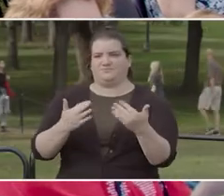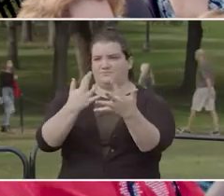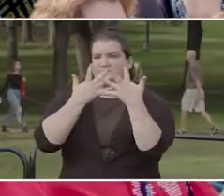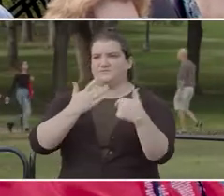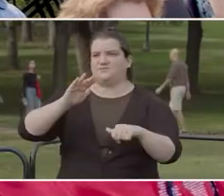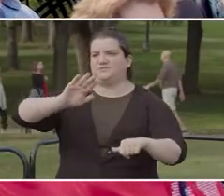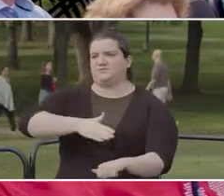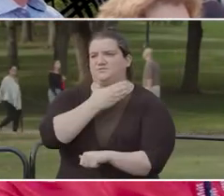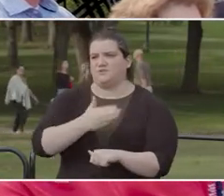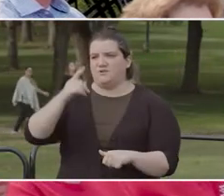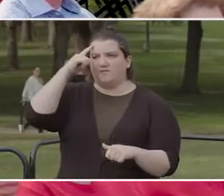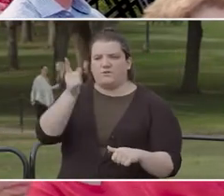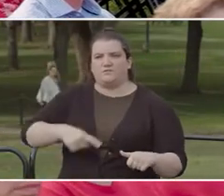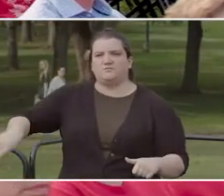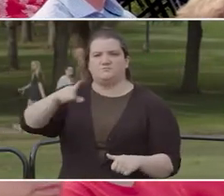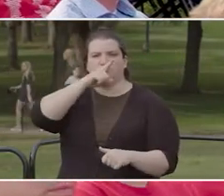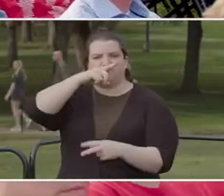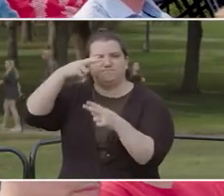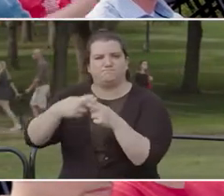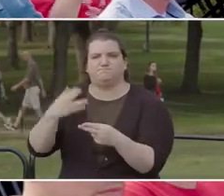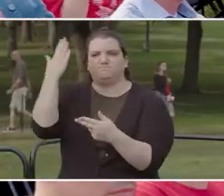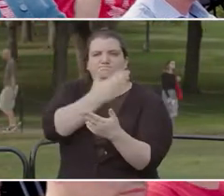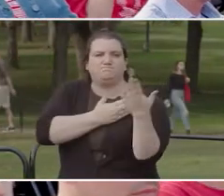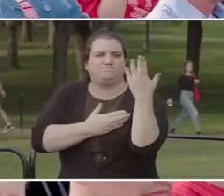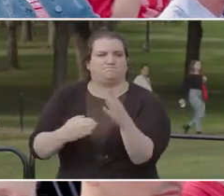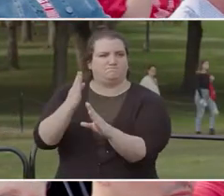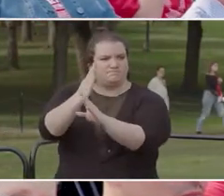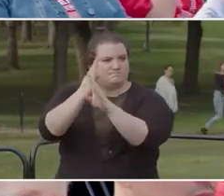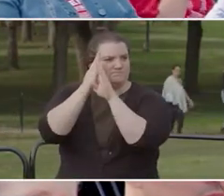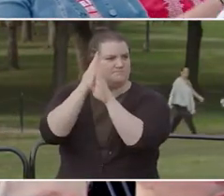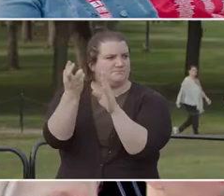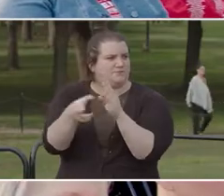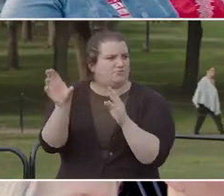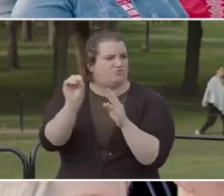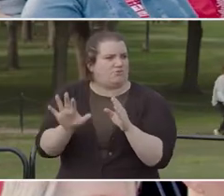Let's all sing a song for the unsung heroes.